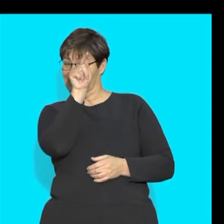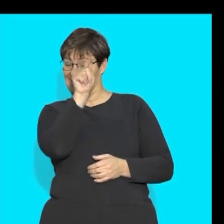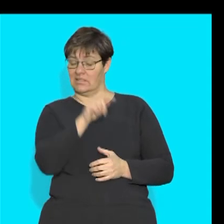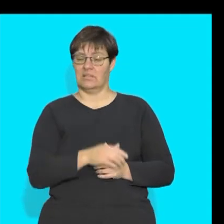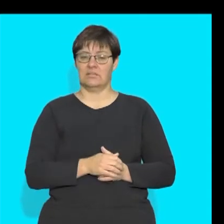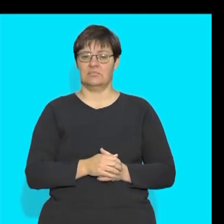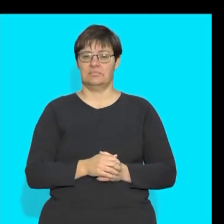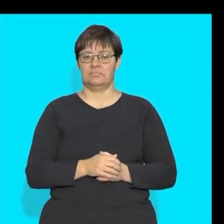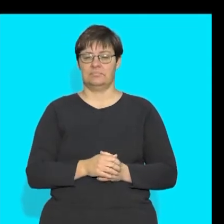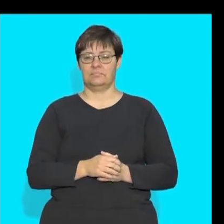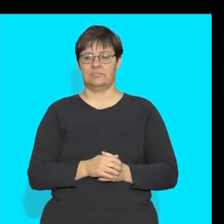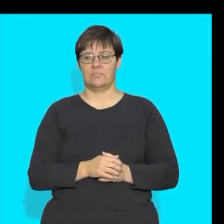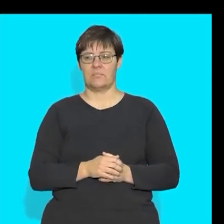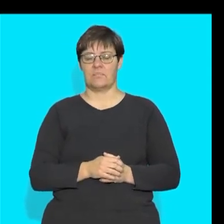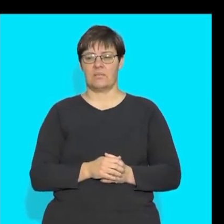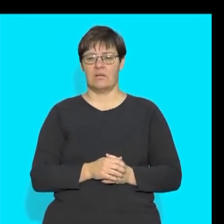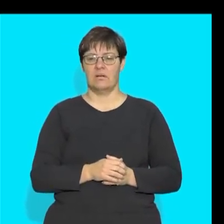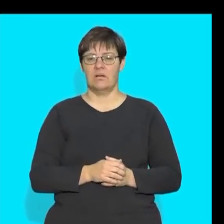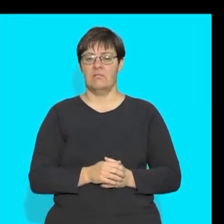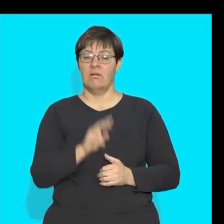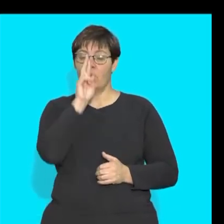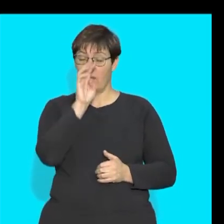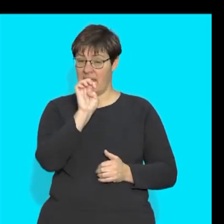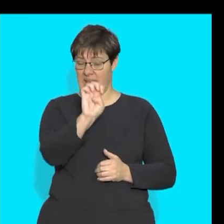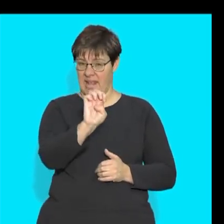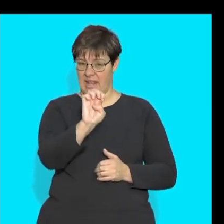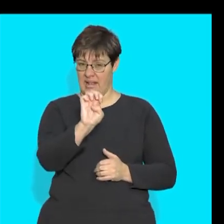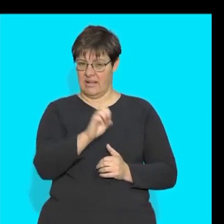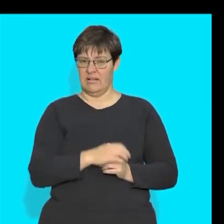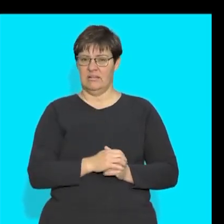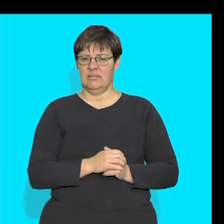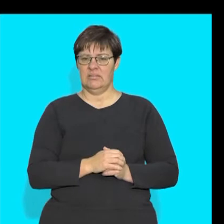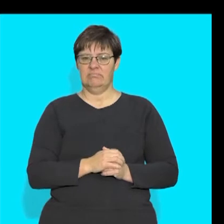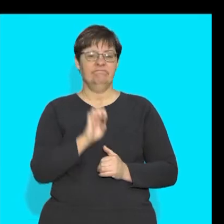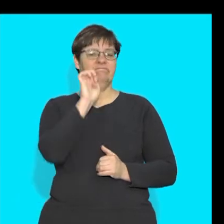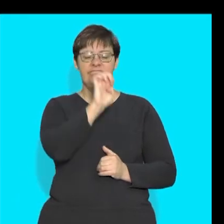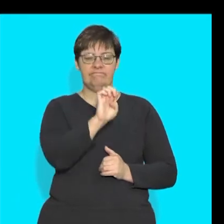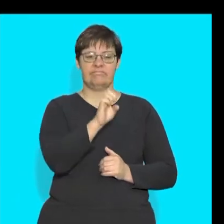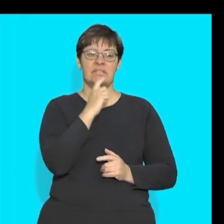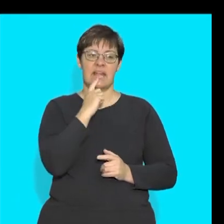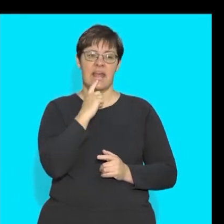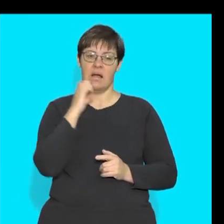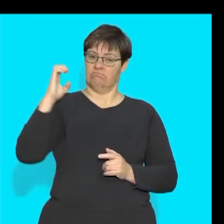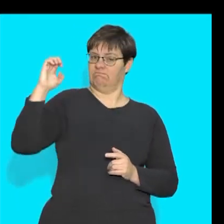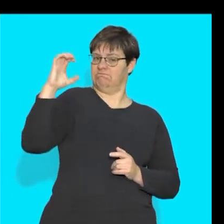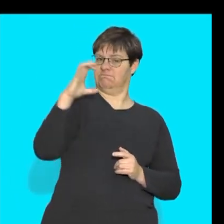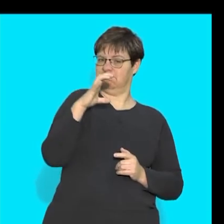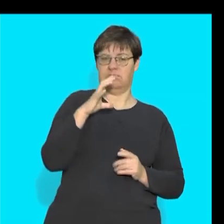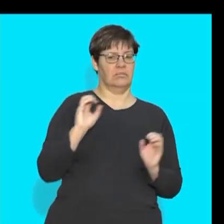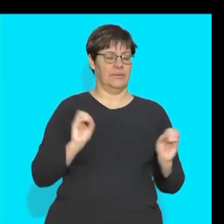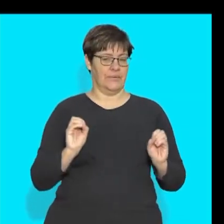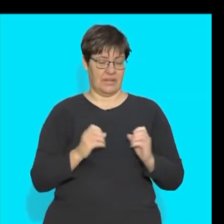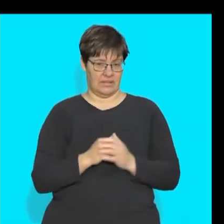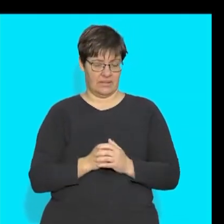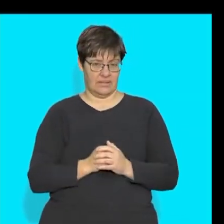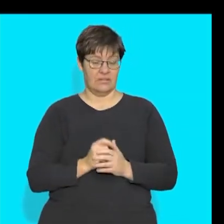this equation, okay, and we look at E doesn't mention intensity.